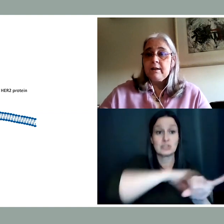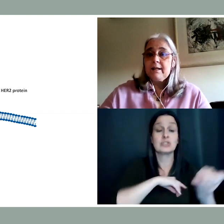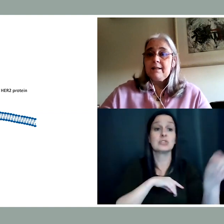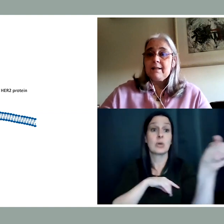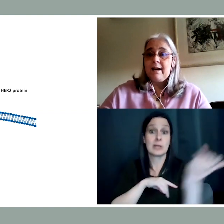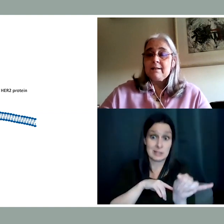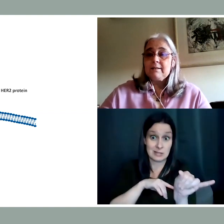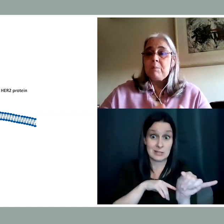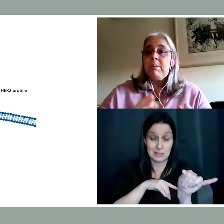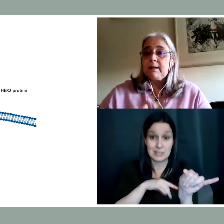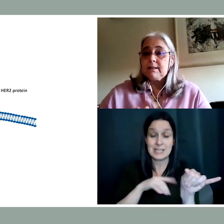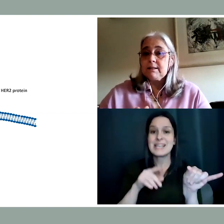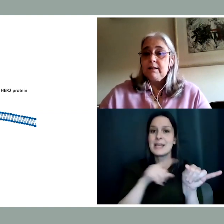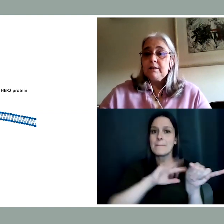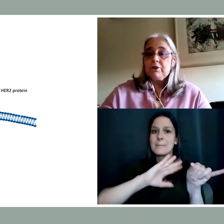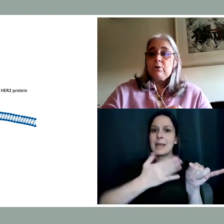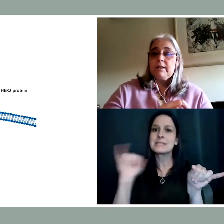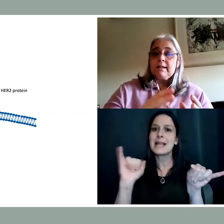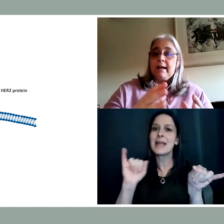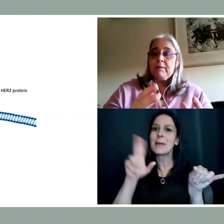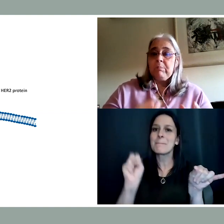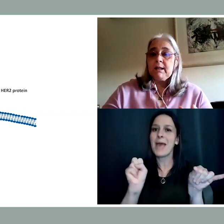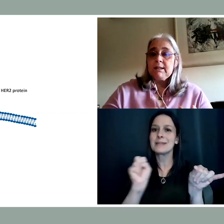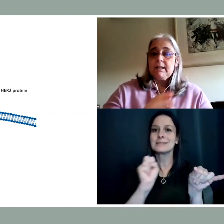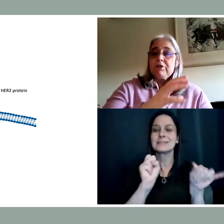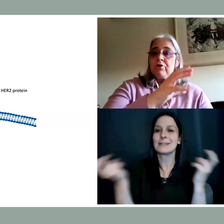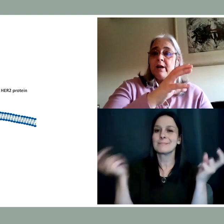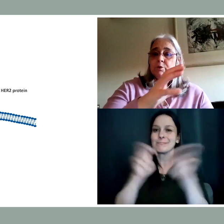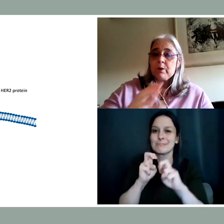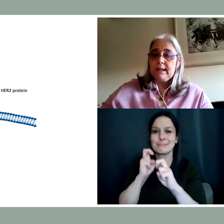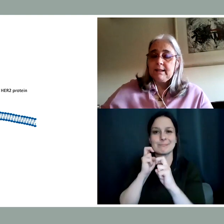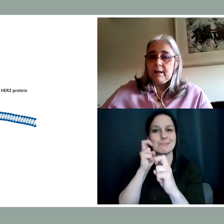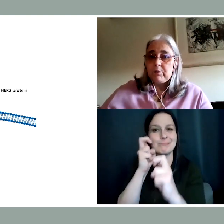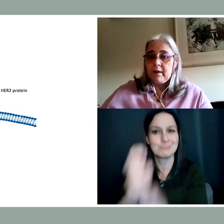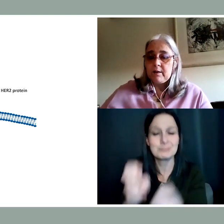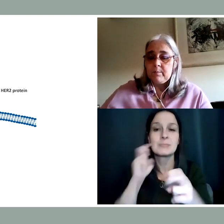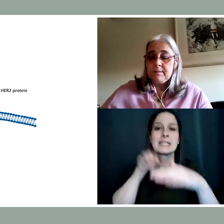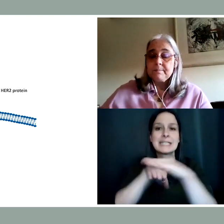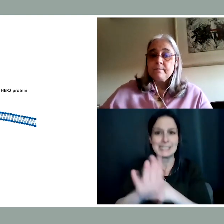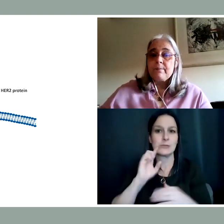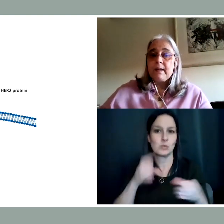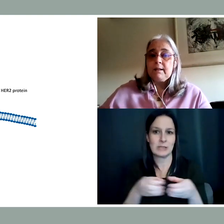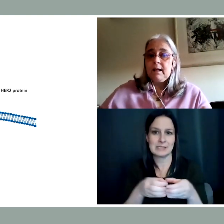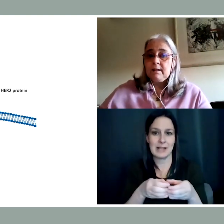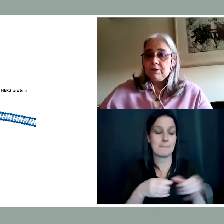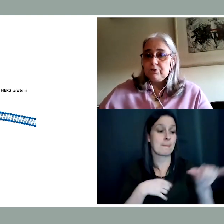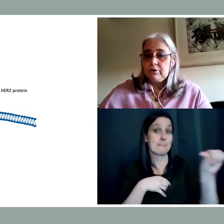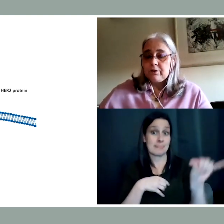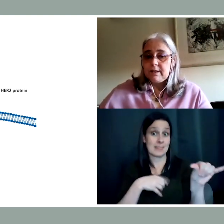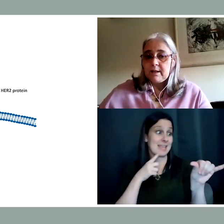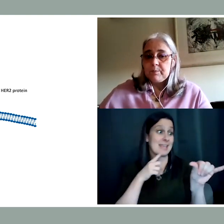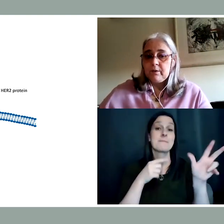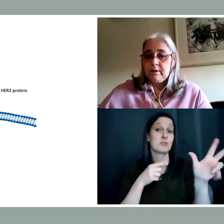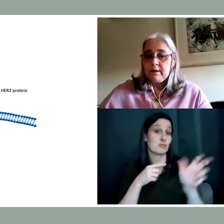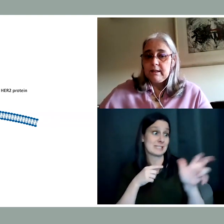functions here is as a bus. So it's like a bus transporting the chemotherapy. It gets to